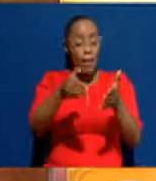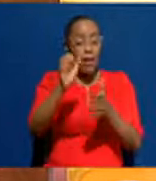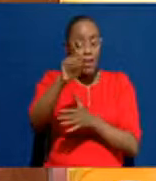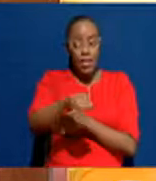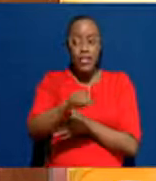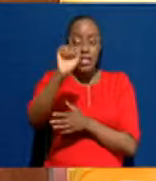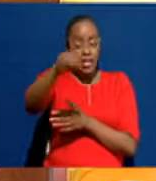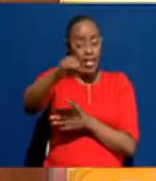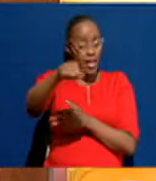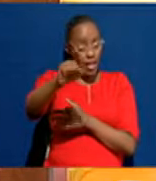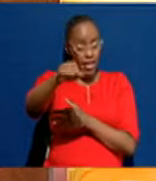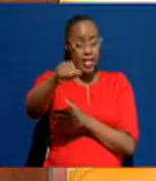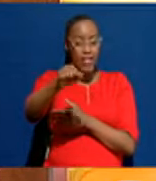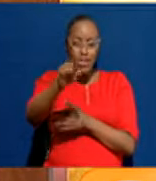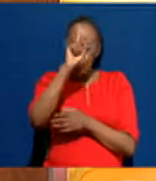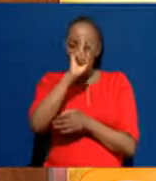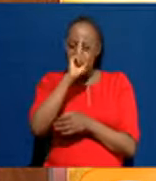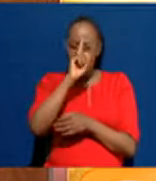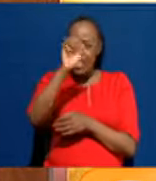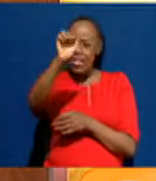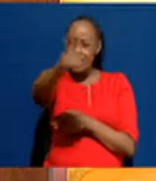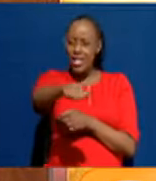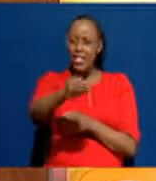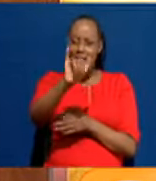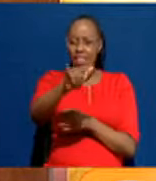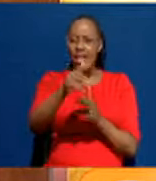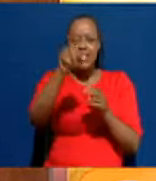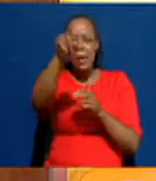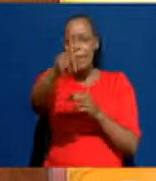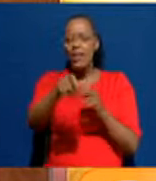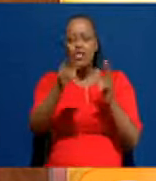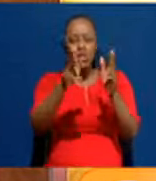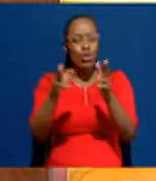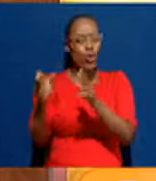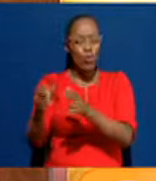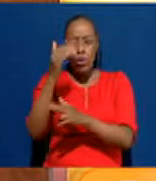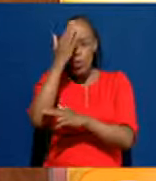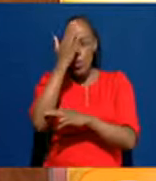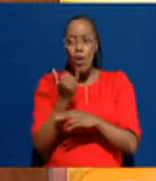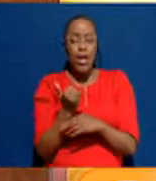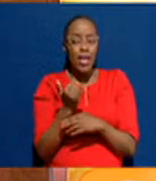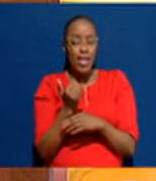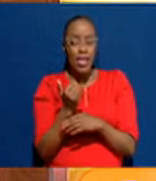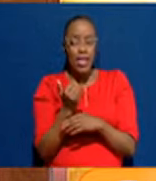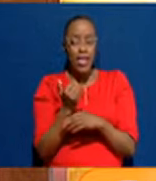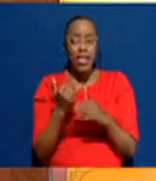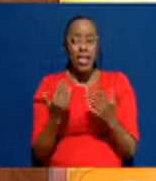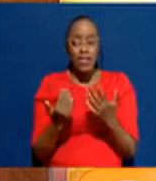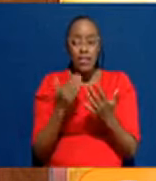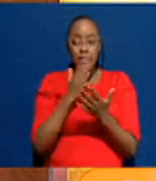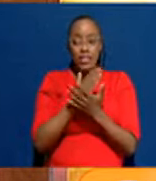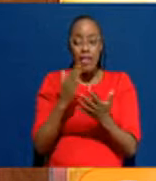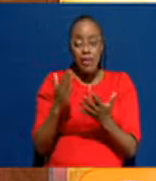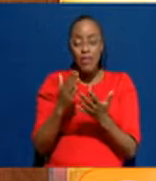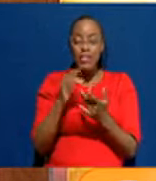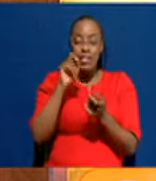of course. Are you serious? Hiyo ni a must, because it's kitu ni a